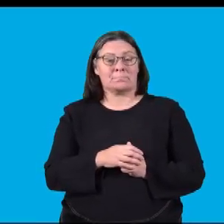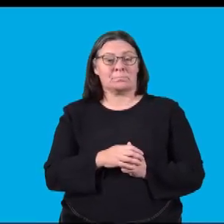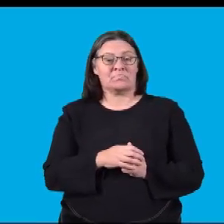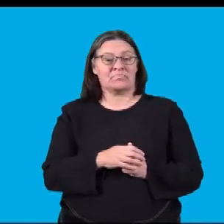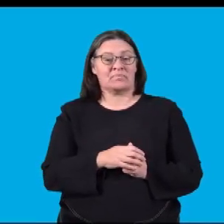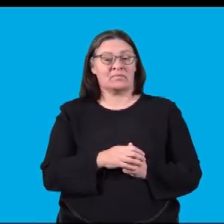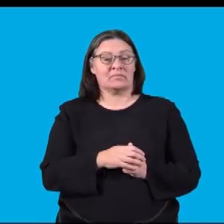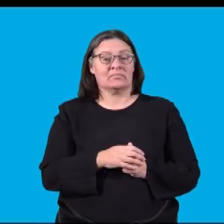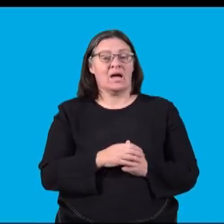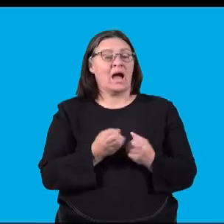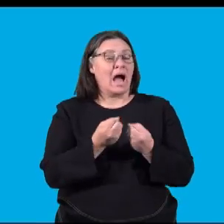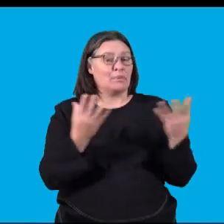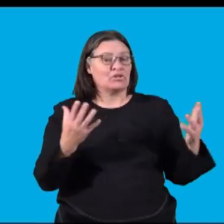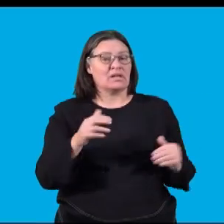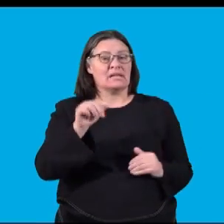which is